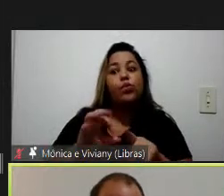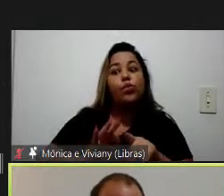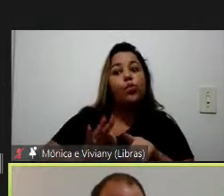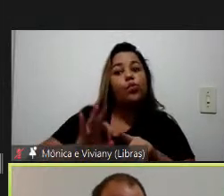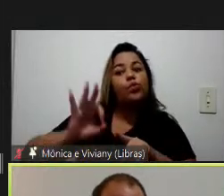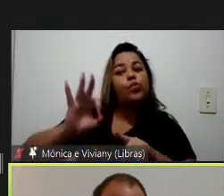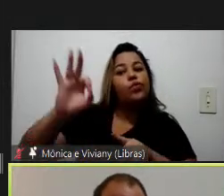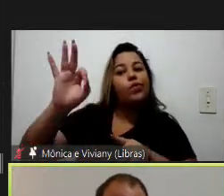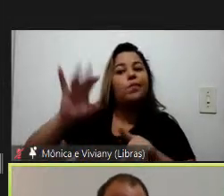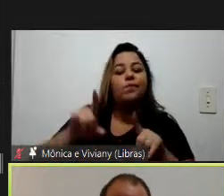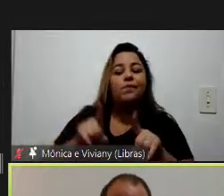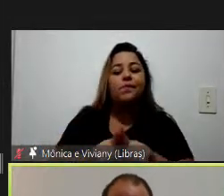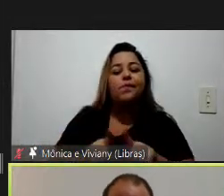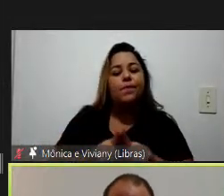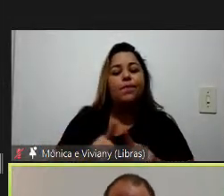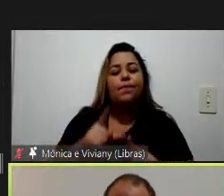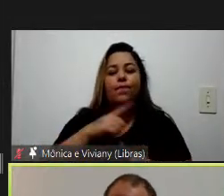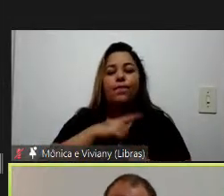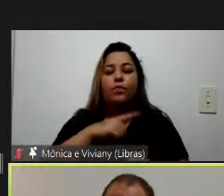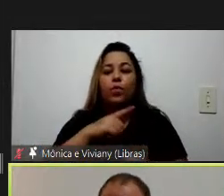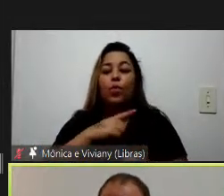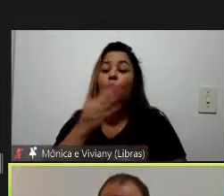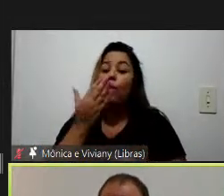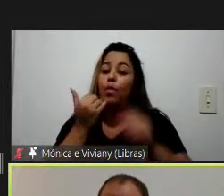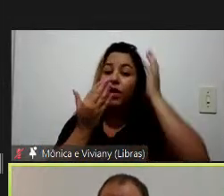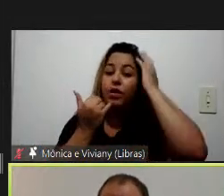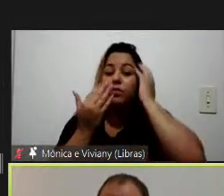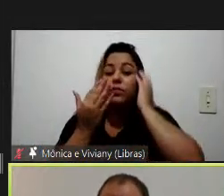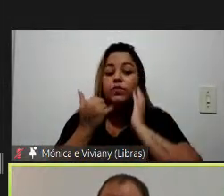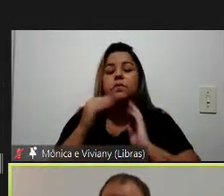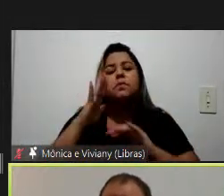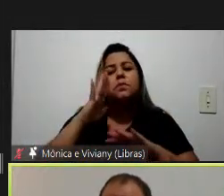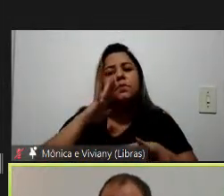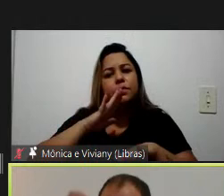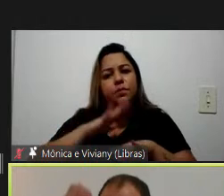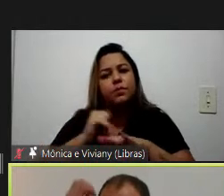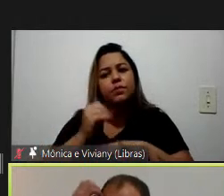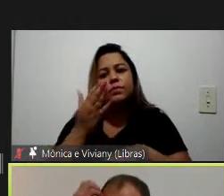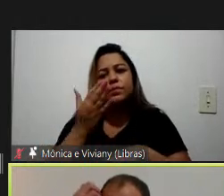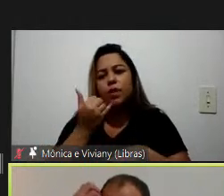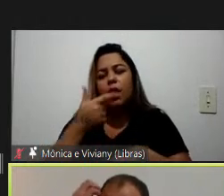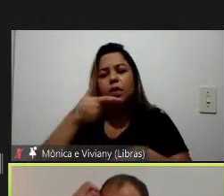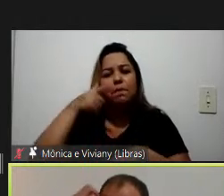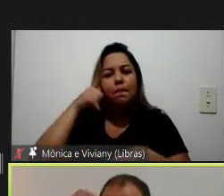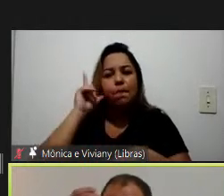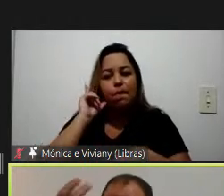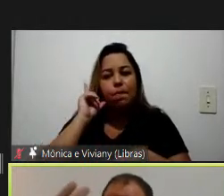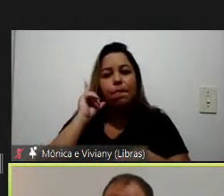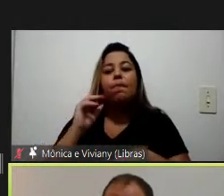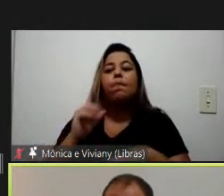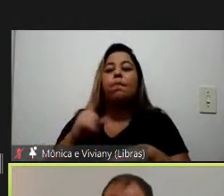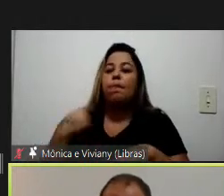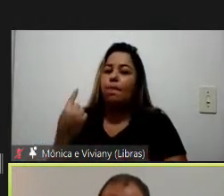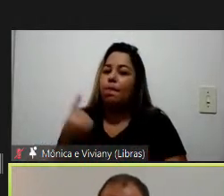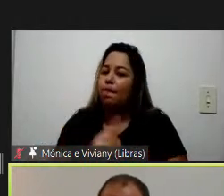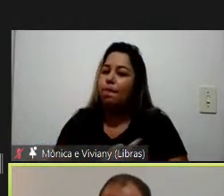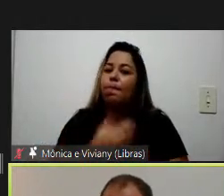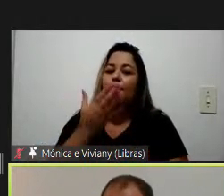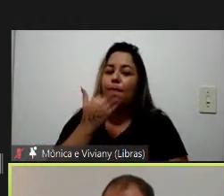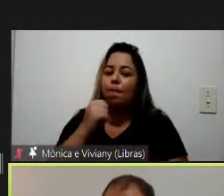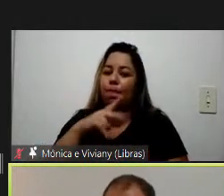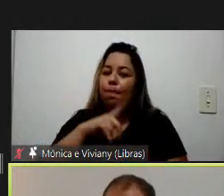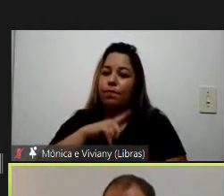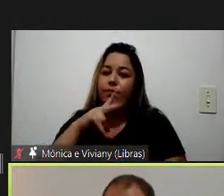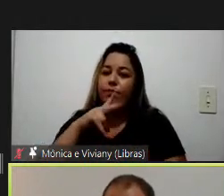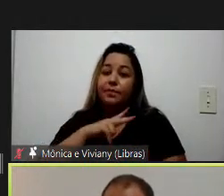eat more than we used to eat. In particular, we eat more ultra-processed foods with a high content of